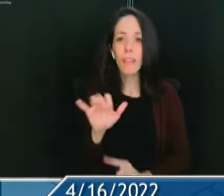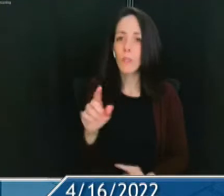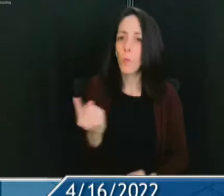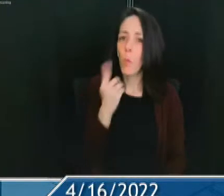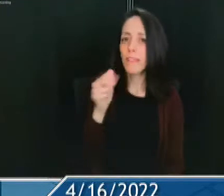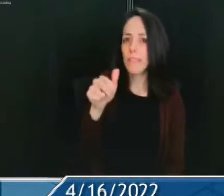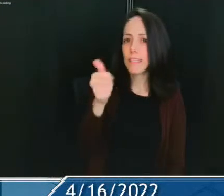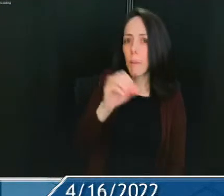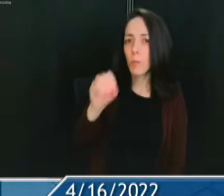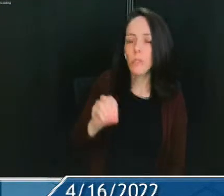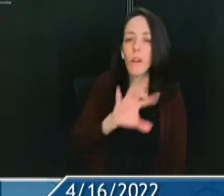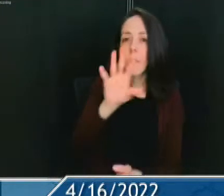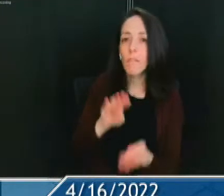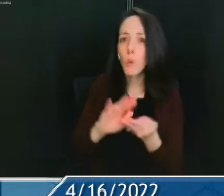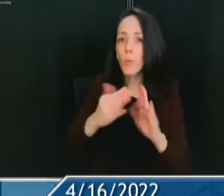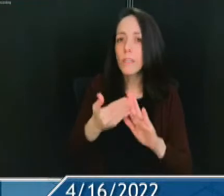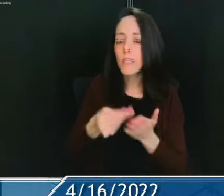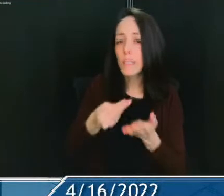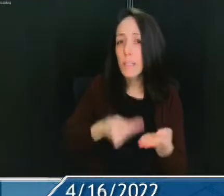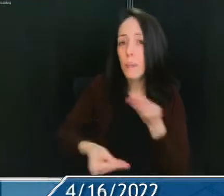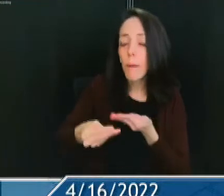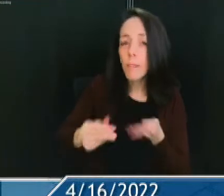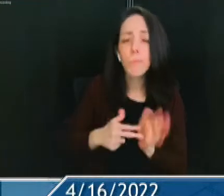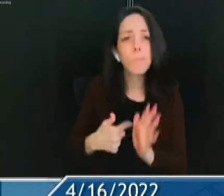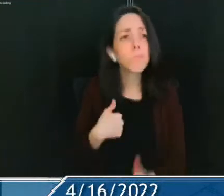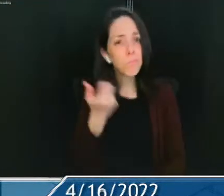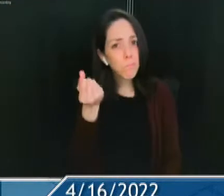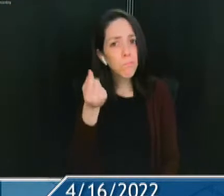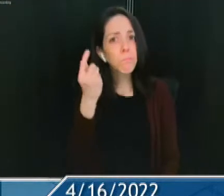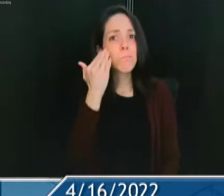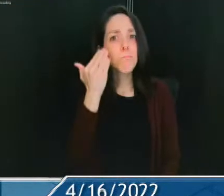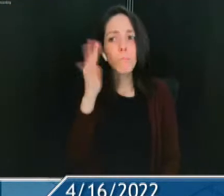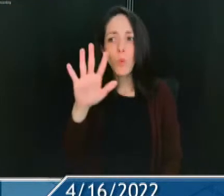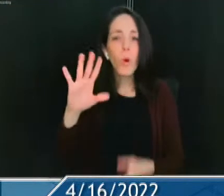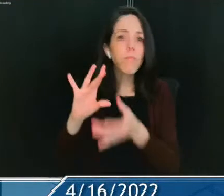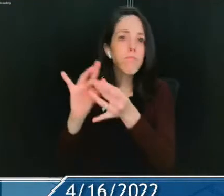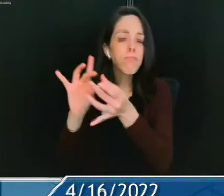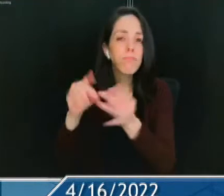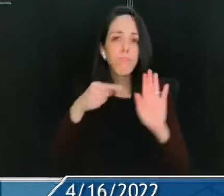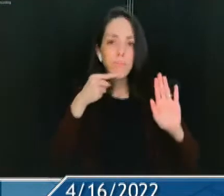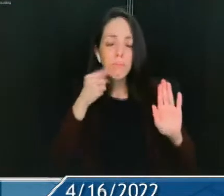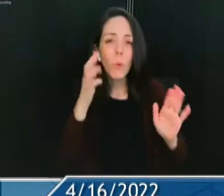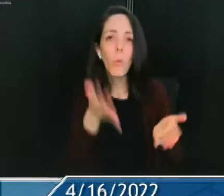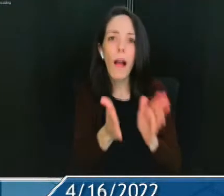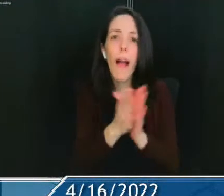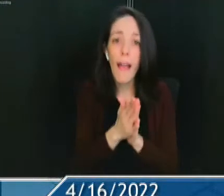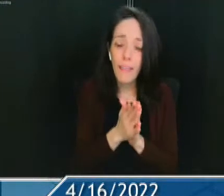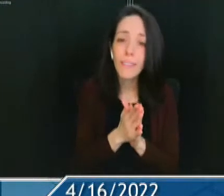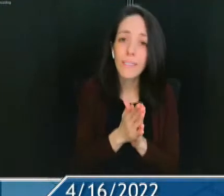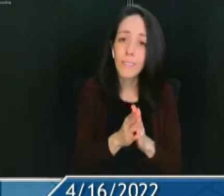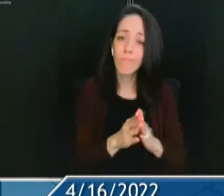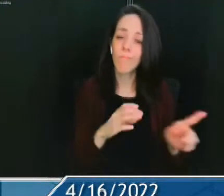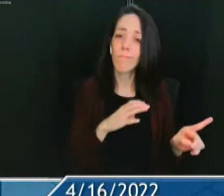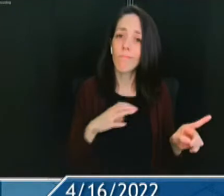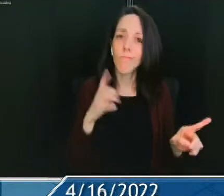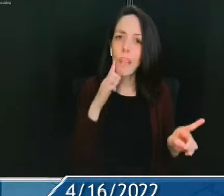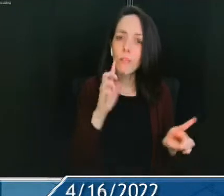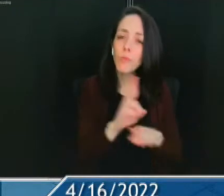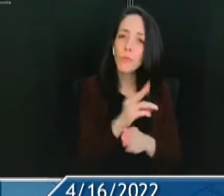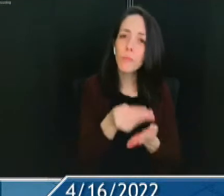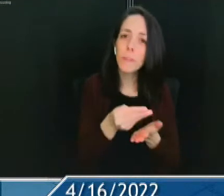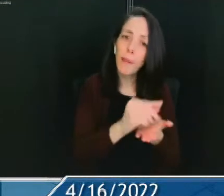total city's budget. So while I expect today we will hear from many of you requesting that the council allocate resources in a certain way, I